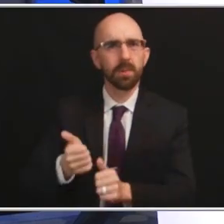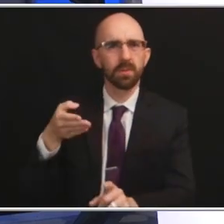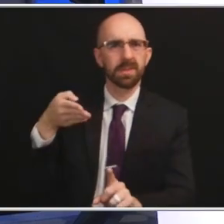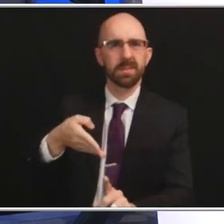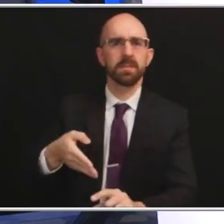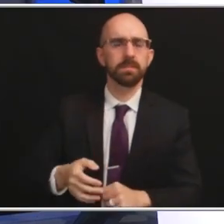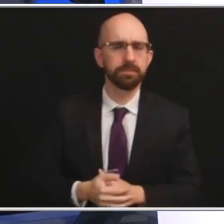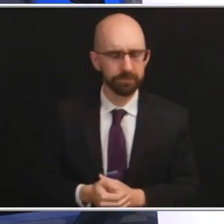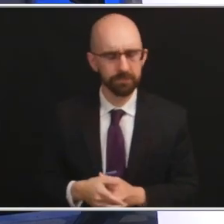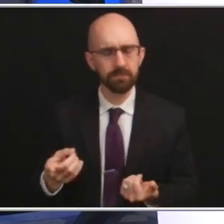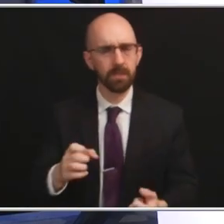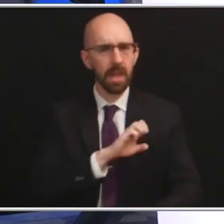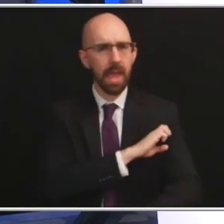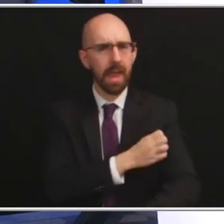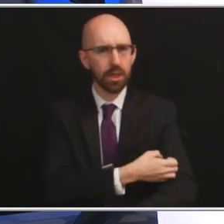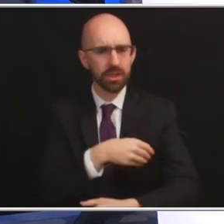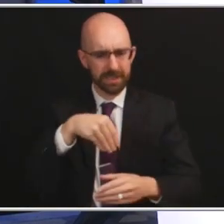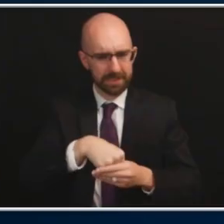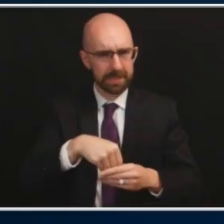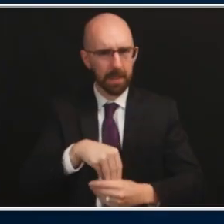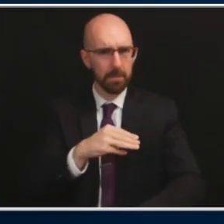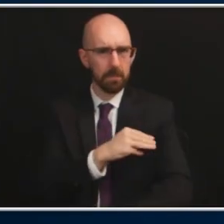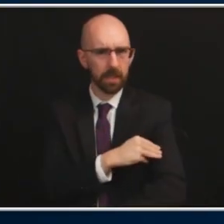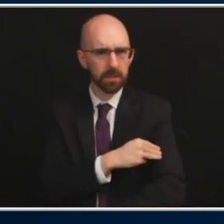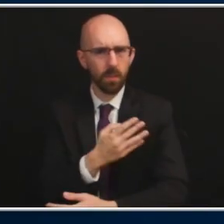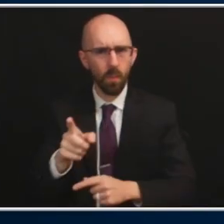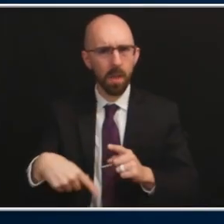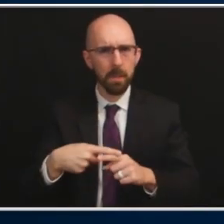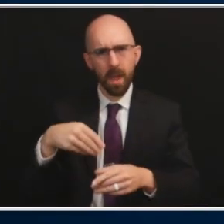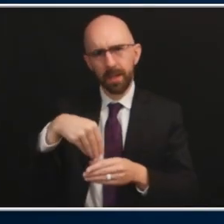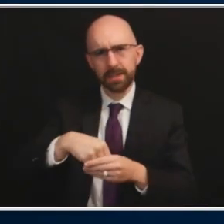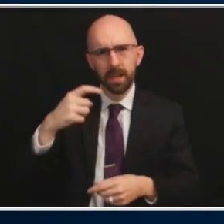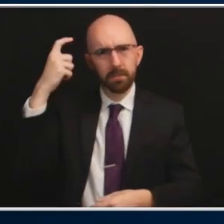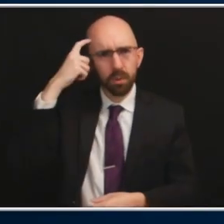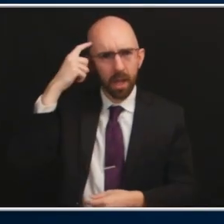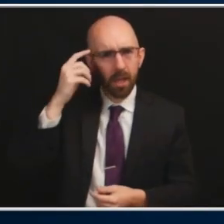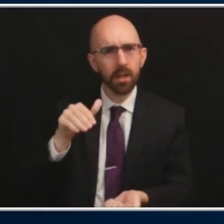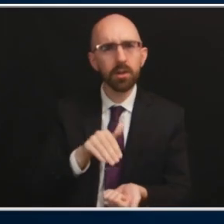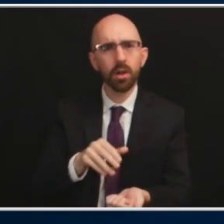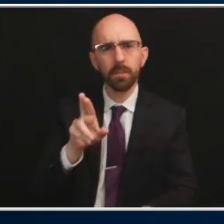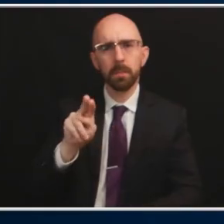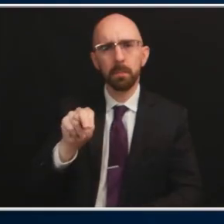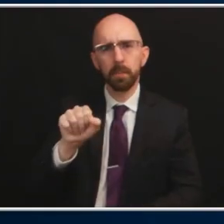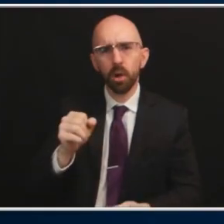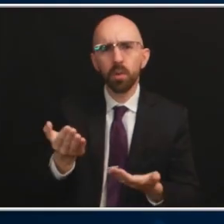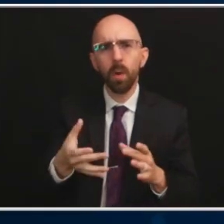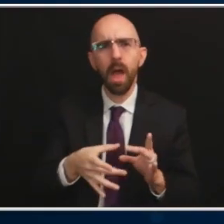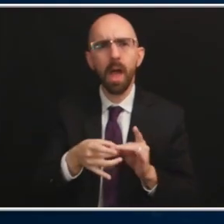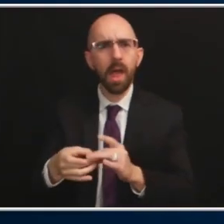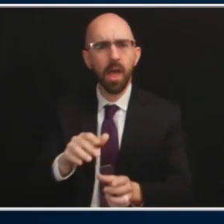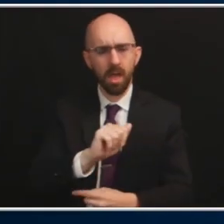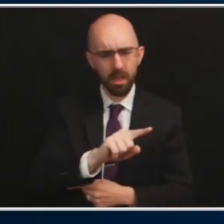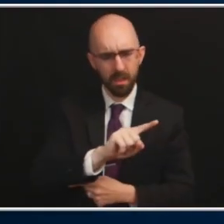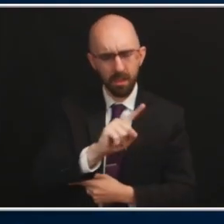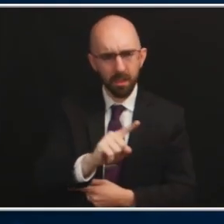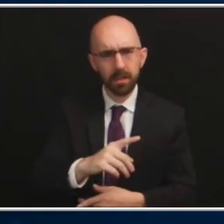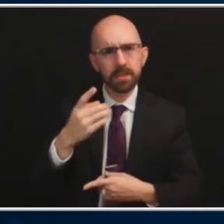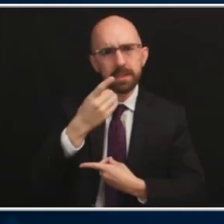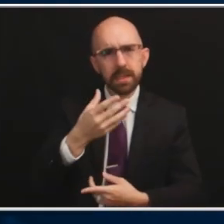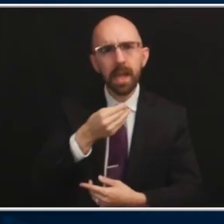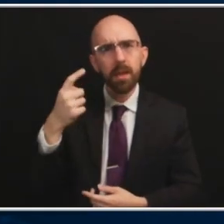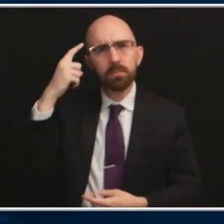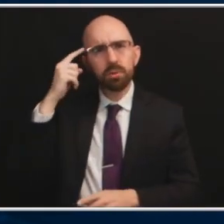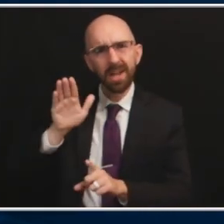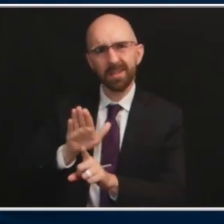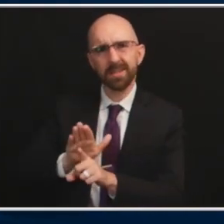the energy inside our muscles, but what about inside our brain? Dr. Burns, what's the connection between Alzheimer's disease and our brain's